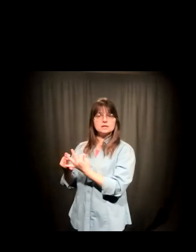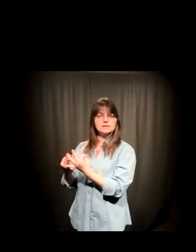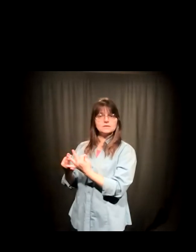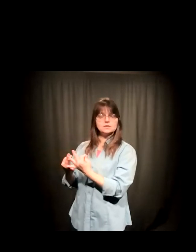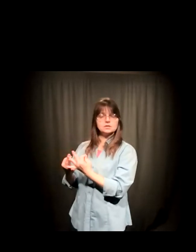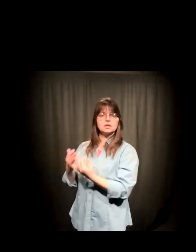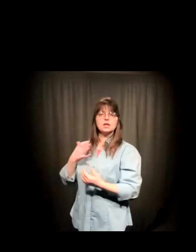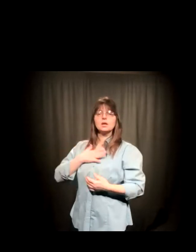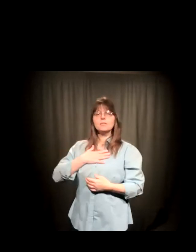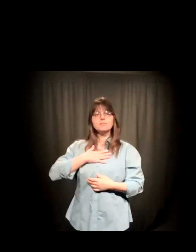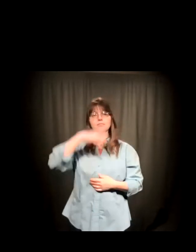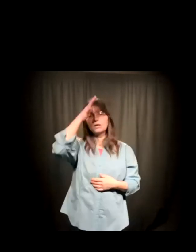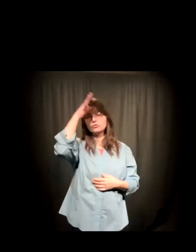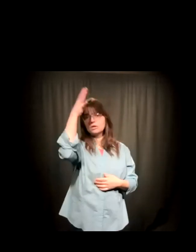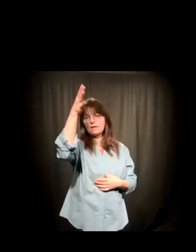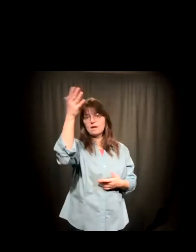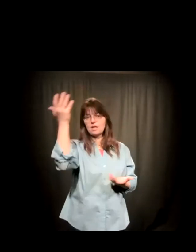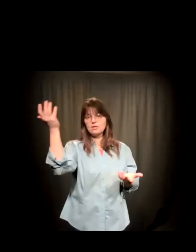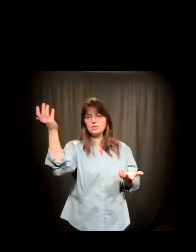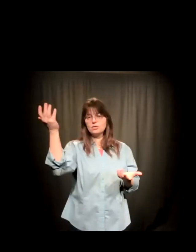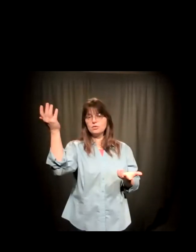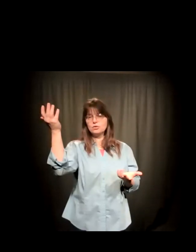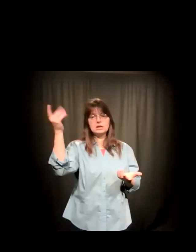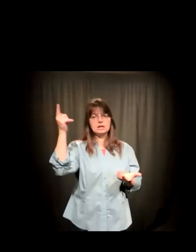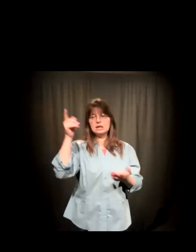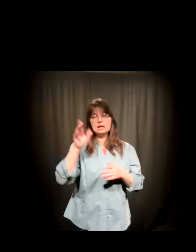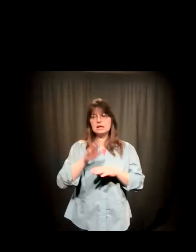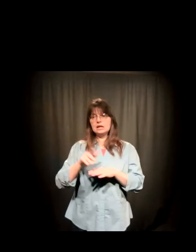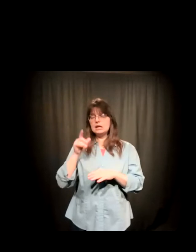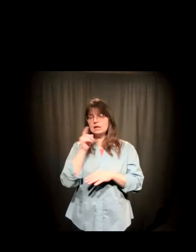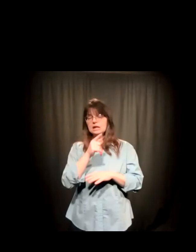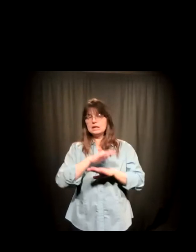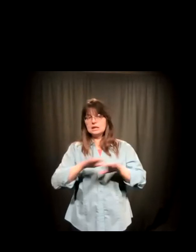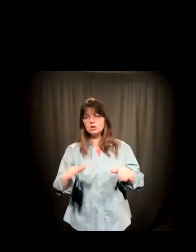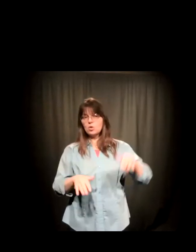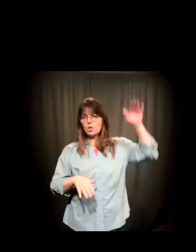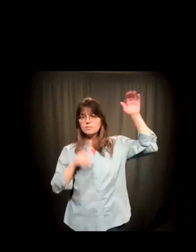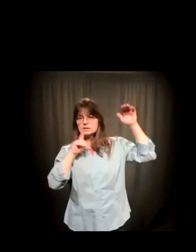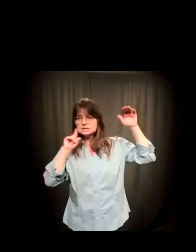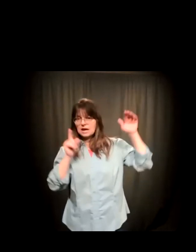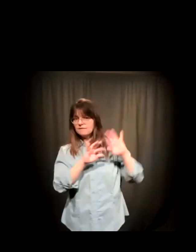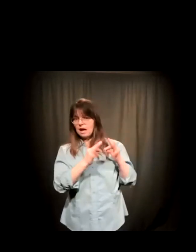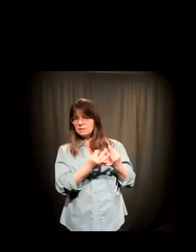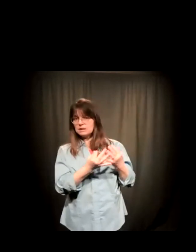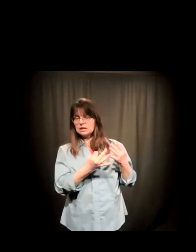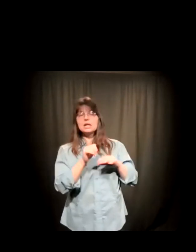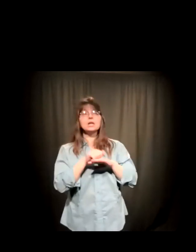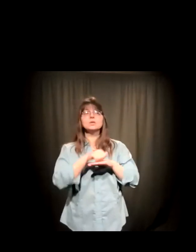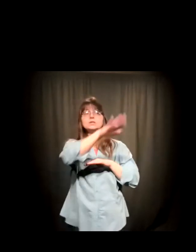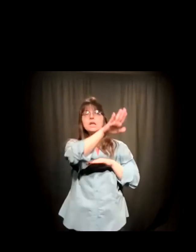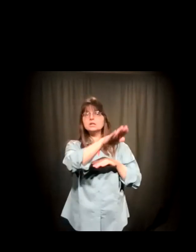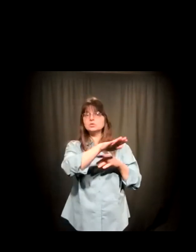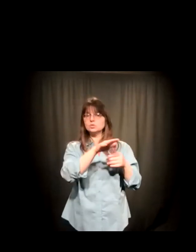for example, he didn't grow up in a deaf family, and so he was sent to school